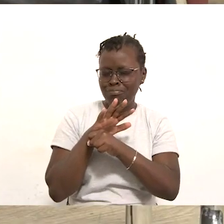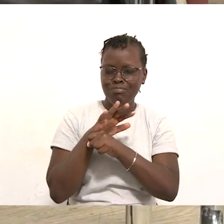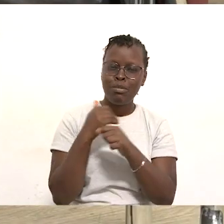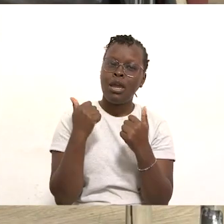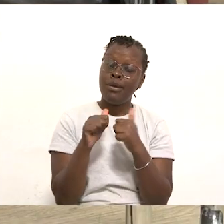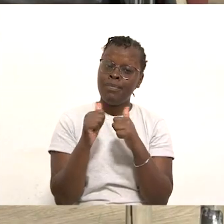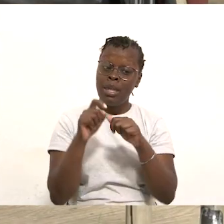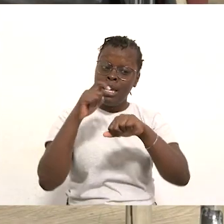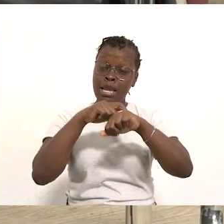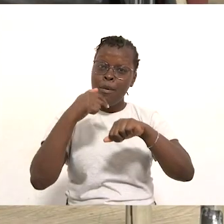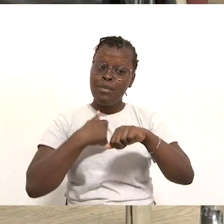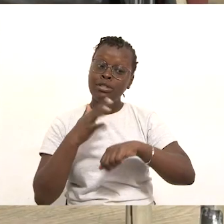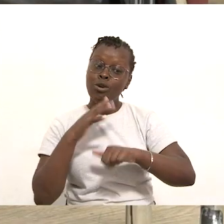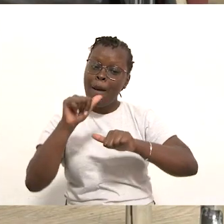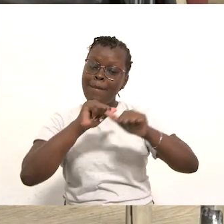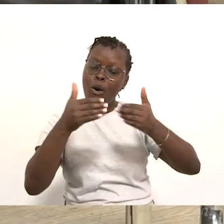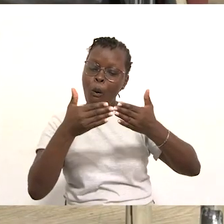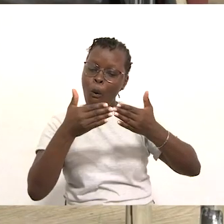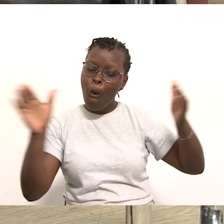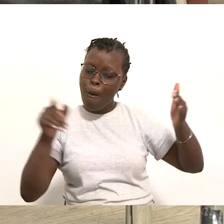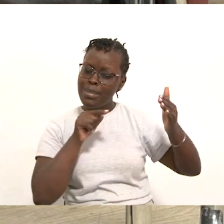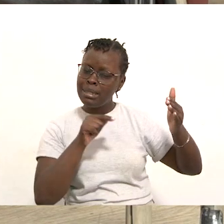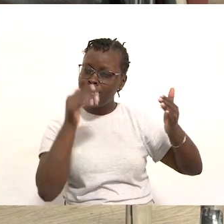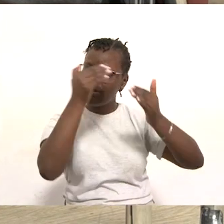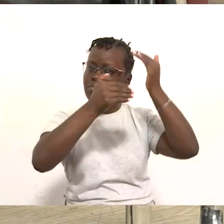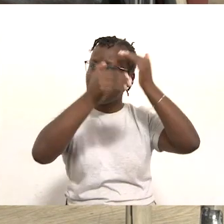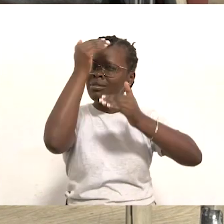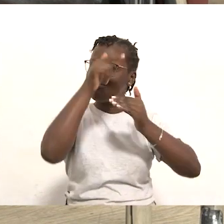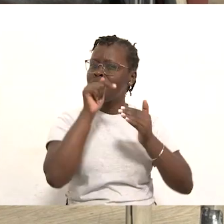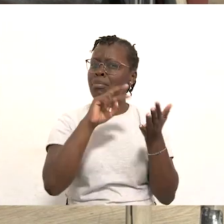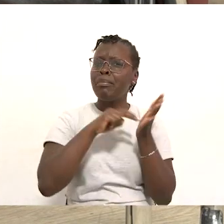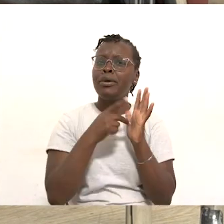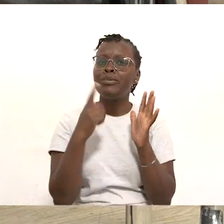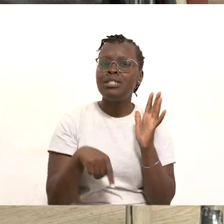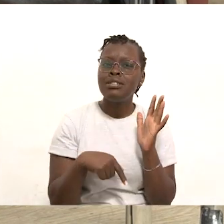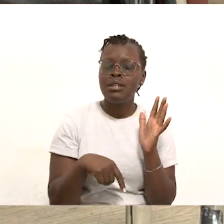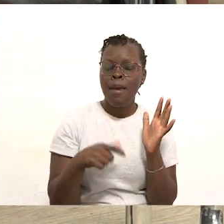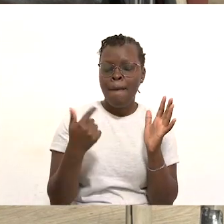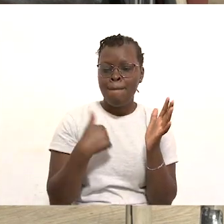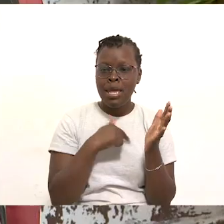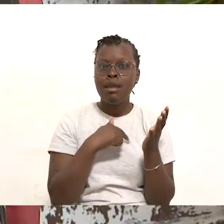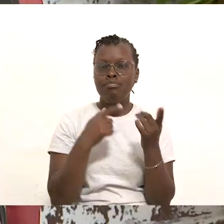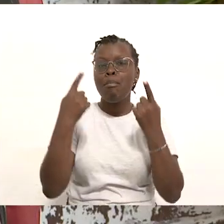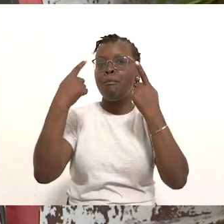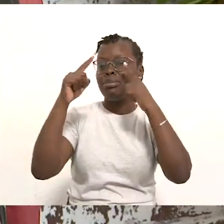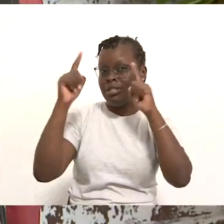we talk of Open University, it has that's where we can say it proves